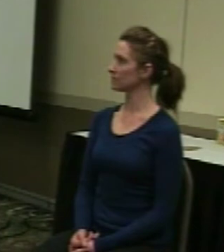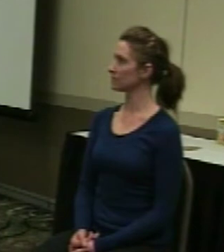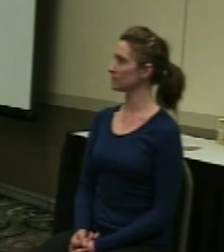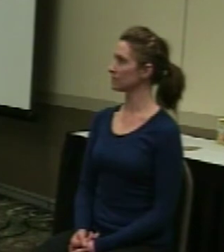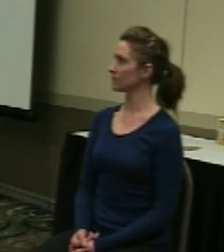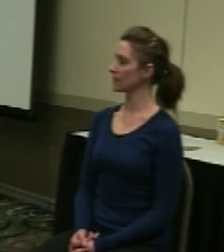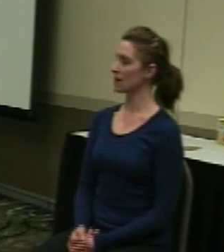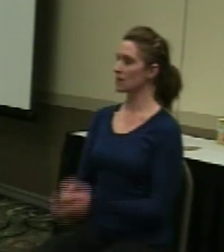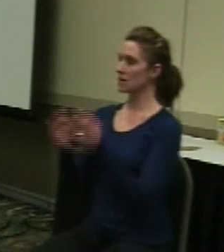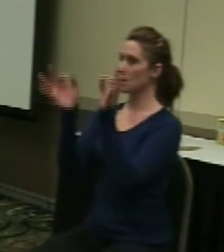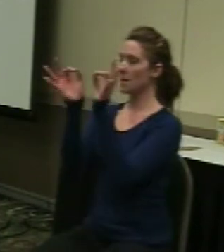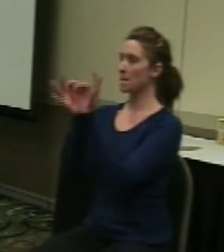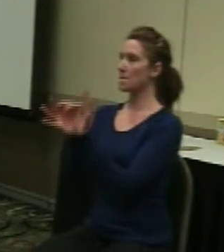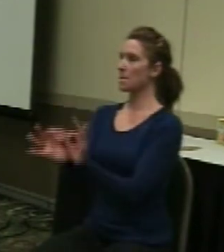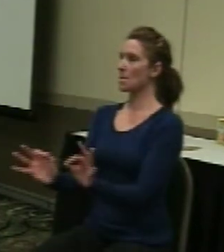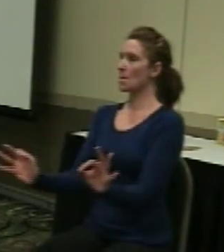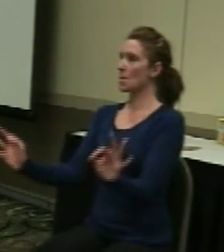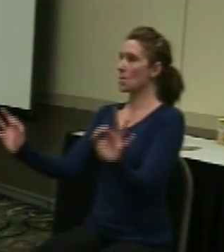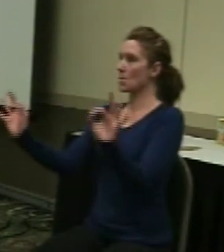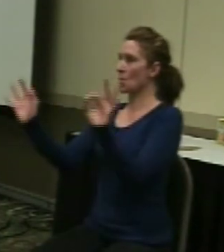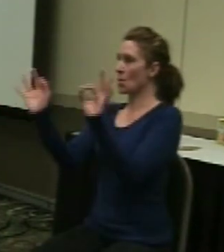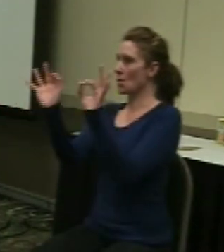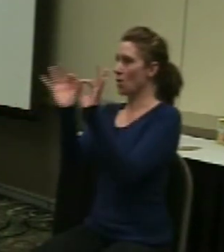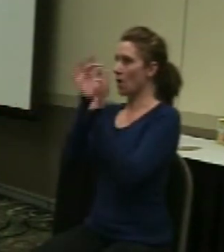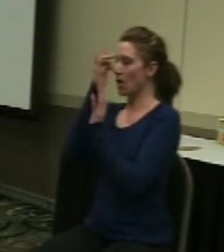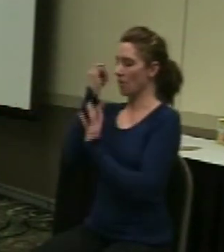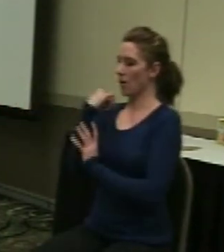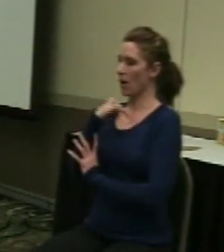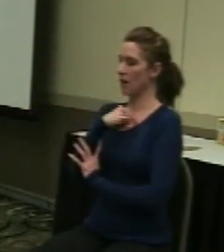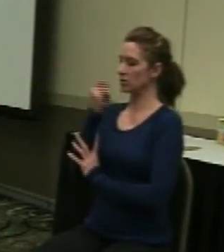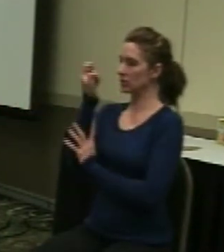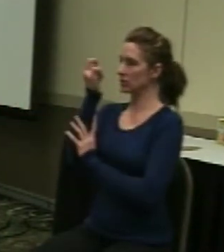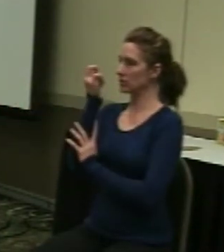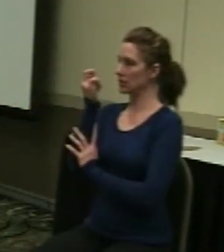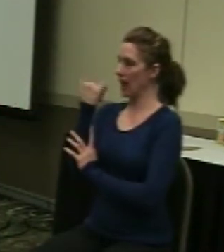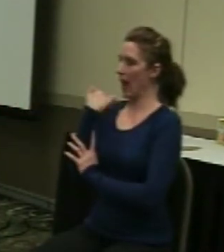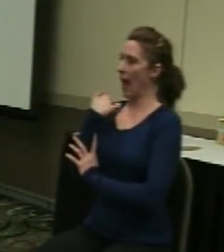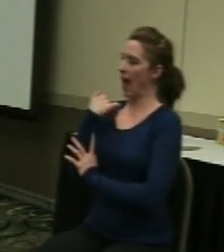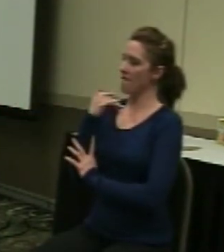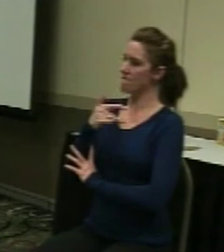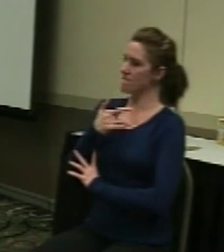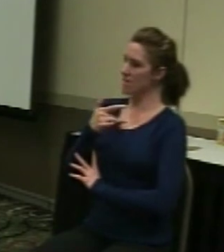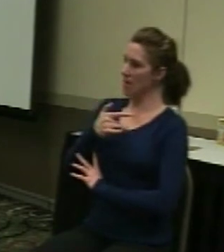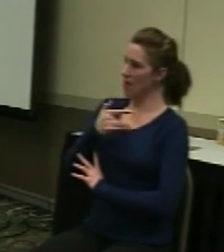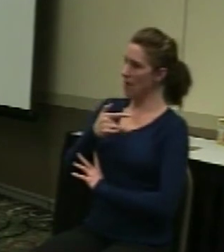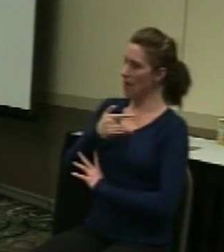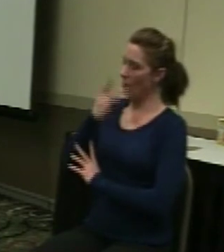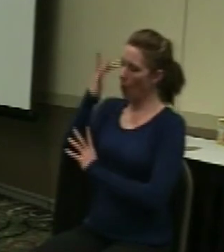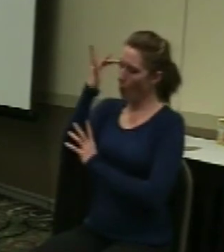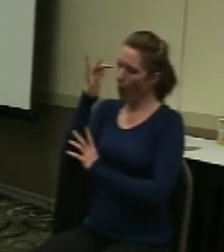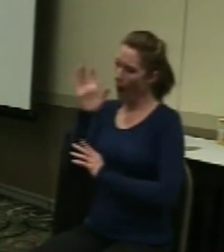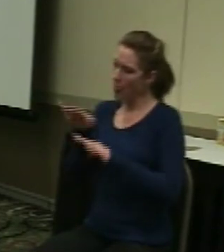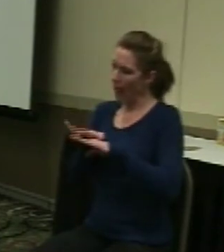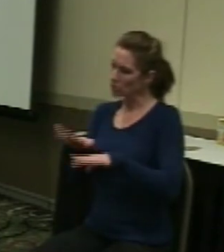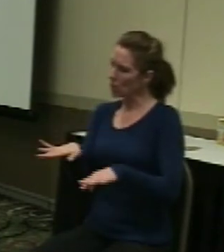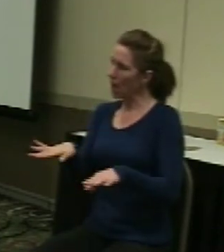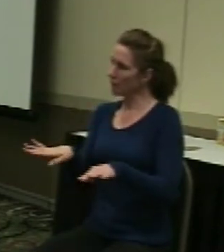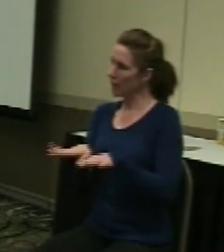So important for us to have a sense of why a child is doing the things they're